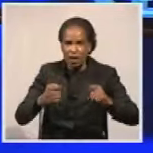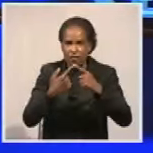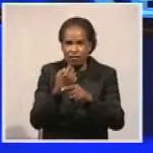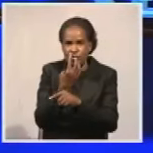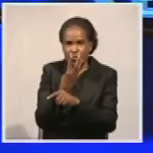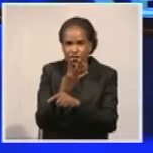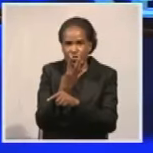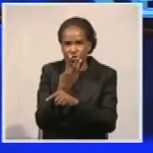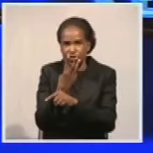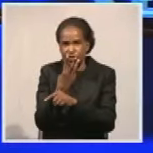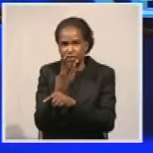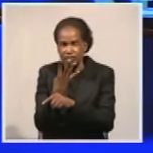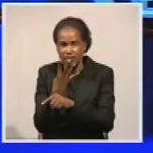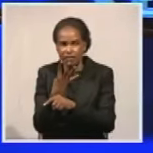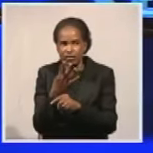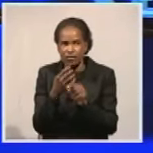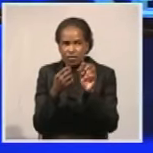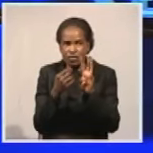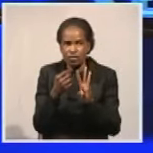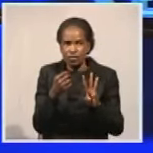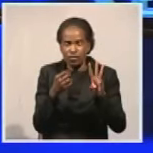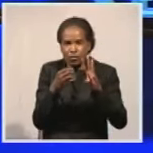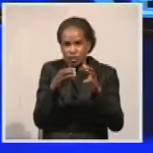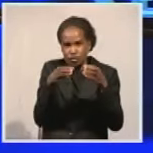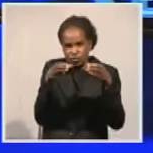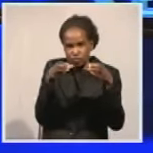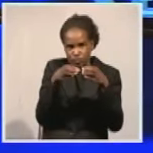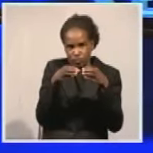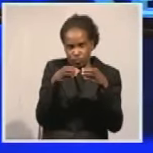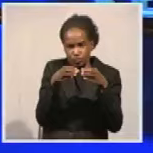now the Western Contact Group. Contact Group.